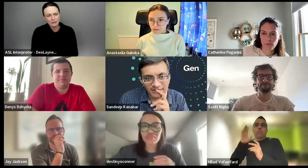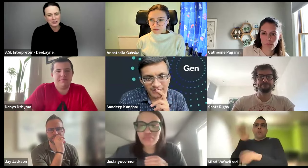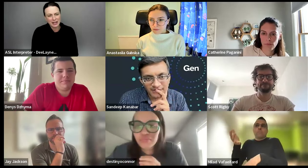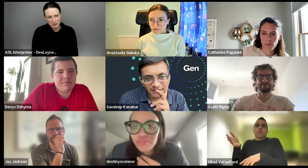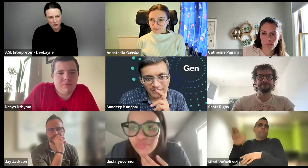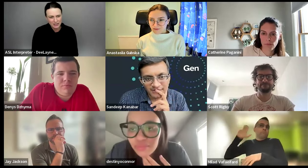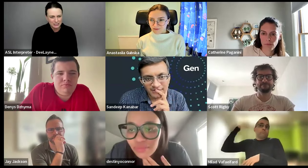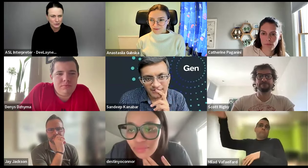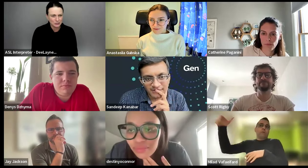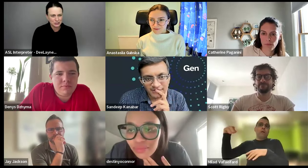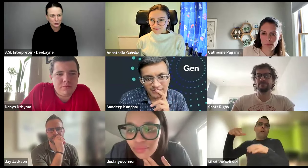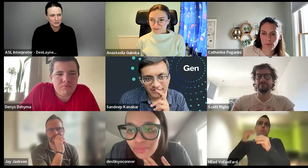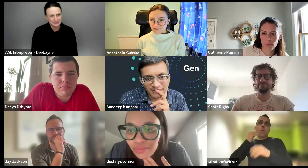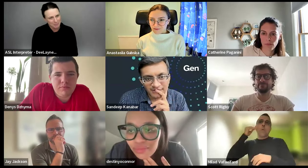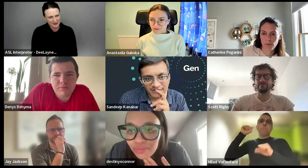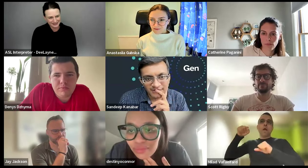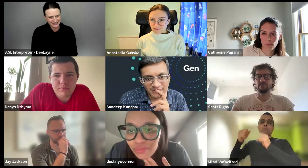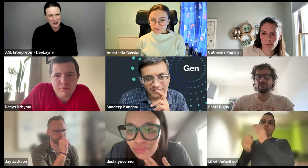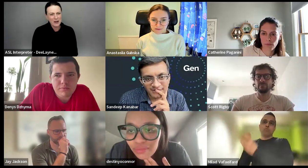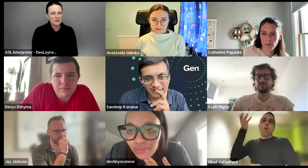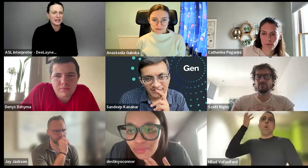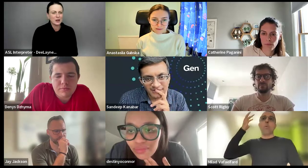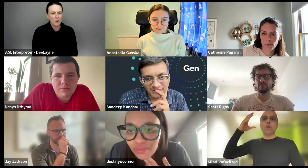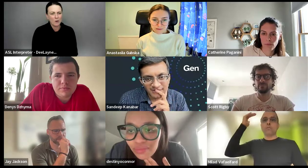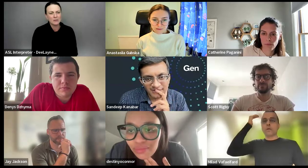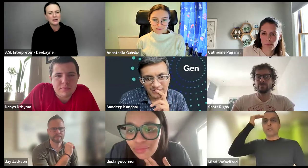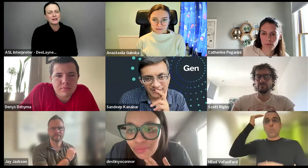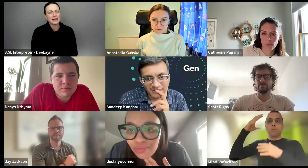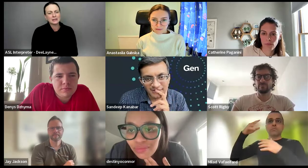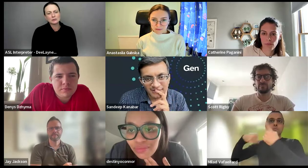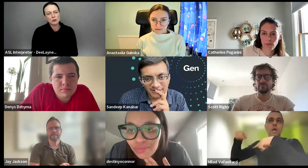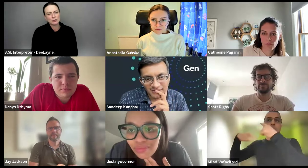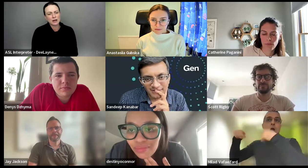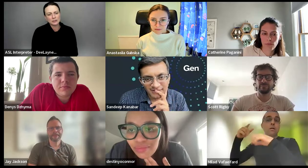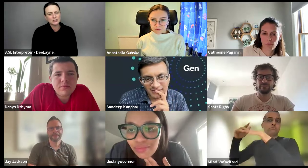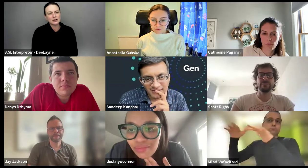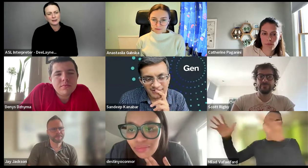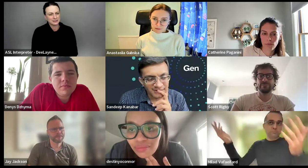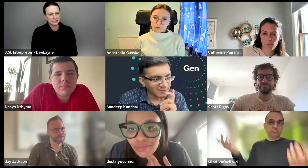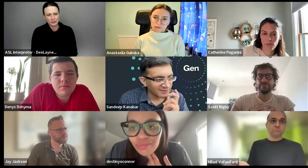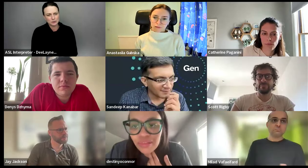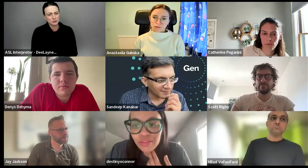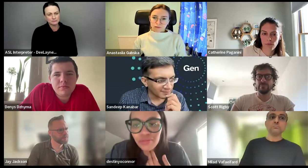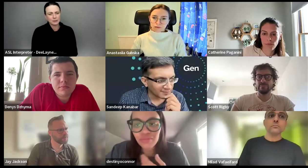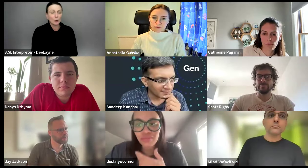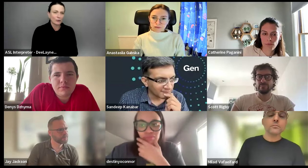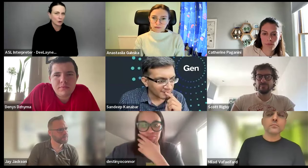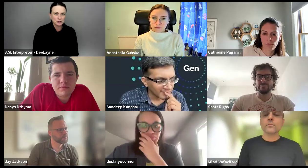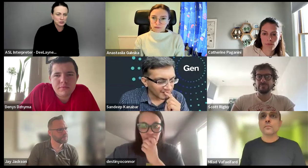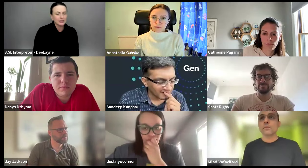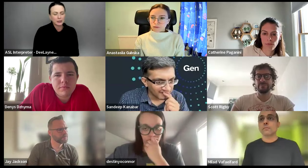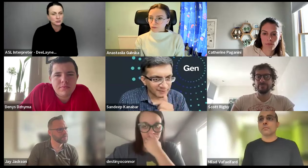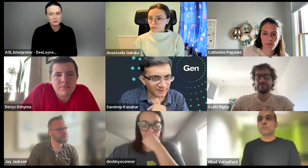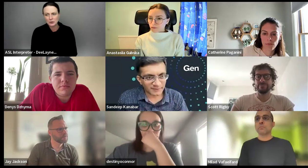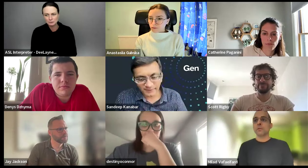learn everything all at once. You can just learn something, you know, and then they can go home and grow their knowledge about sign language or the